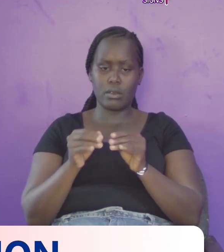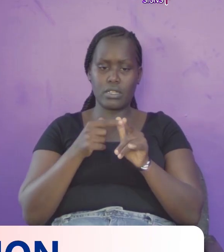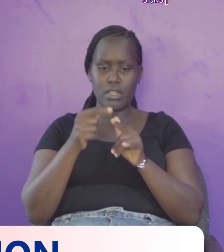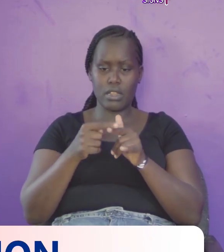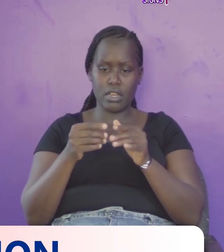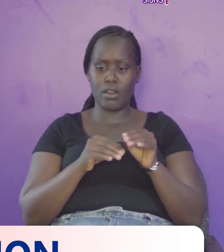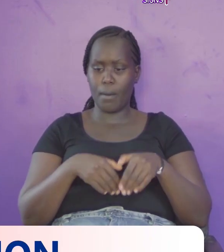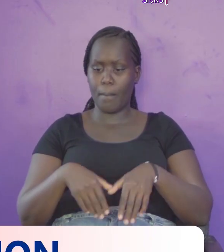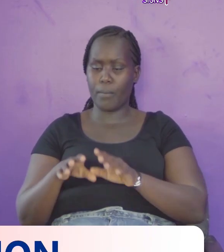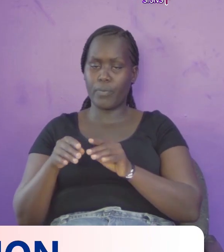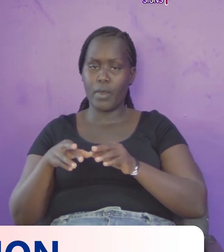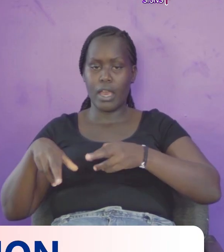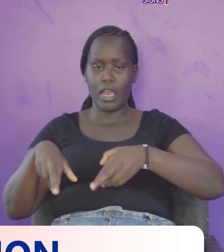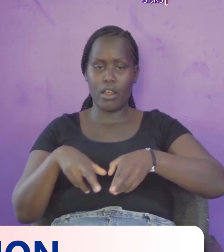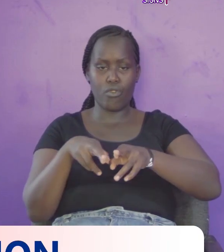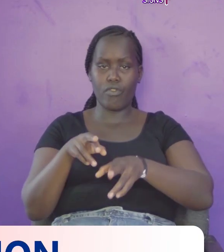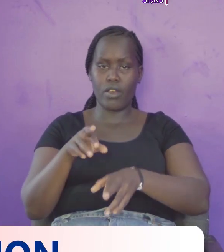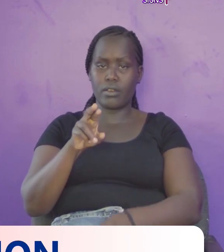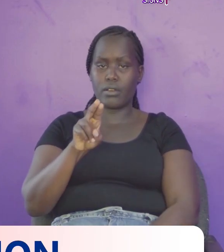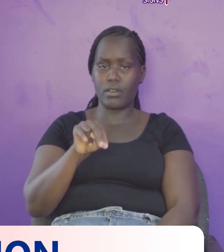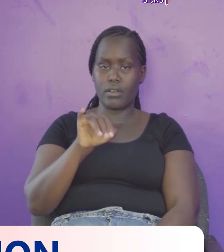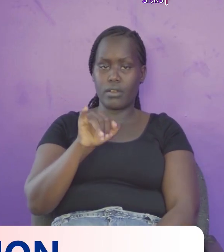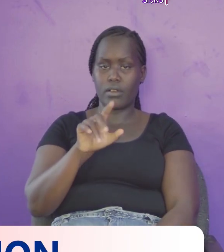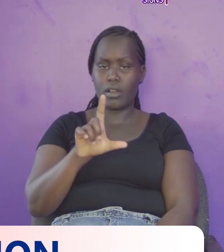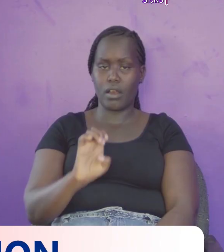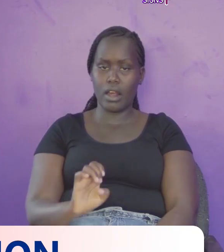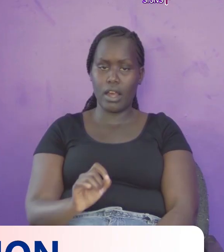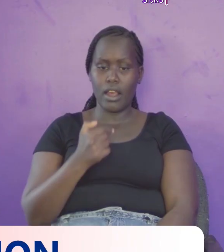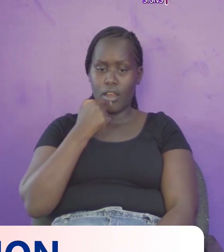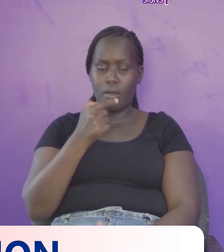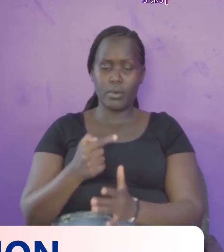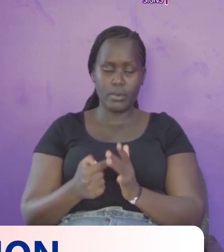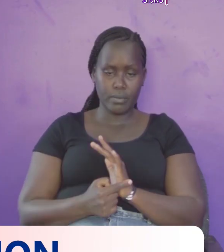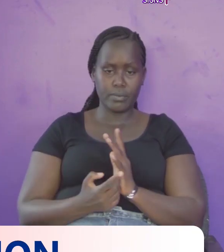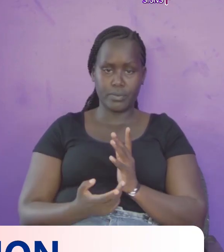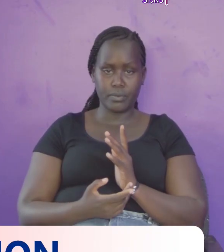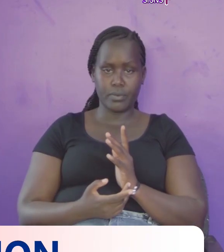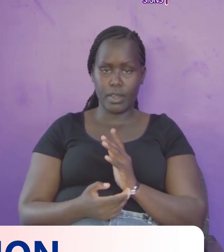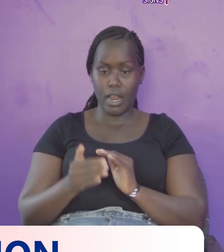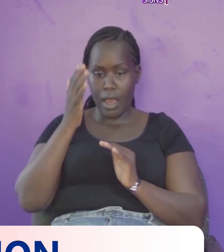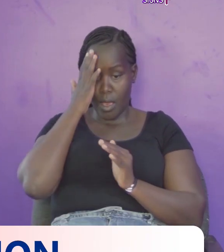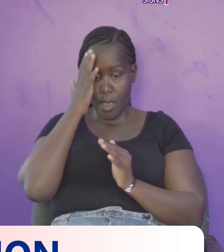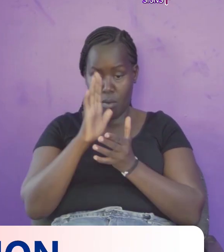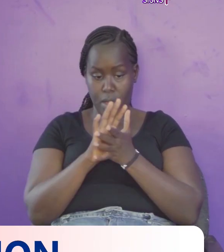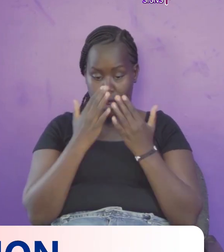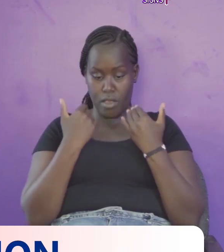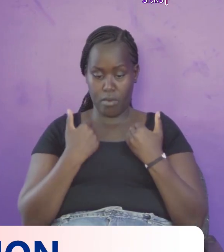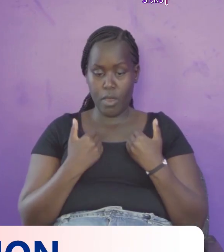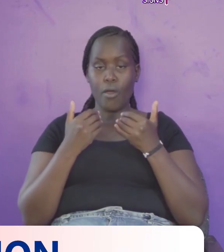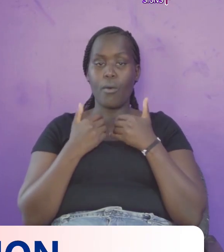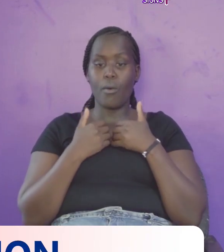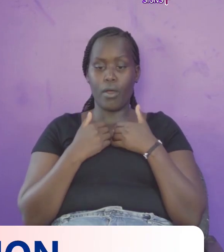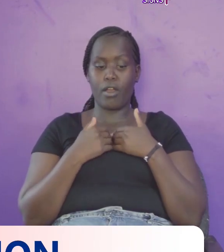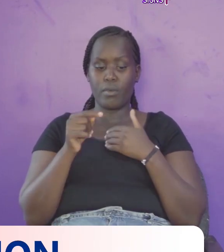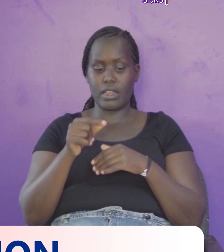know? Idi Amin. Yes. Yeah. So let me tell you that, Mr. Jonah, believe me, we have been in